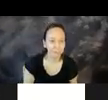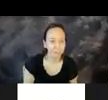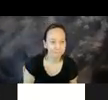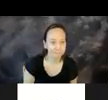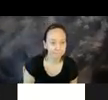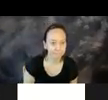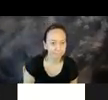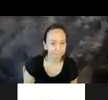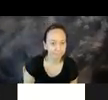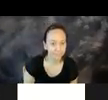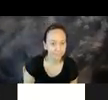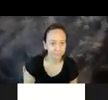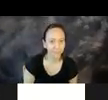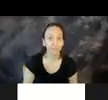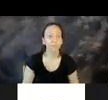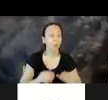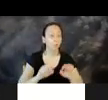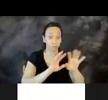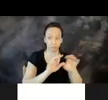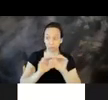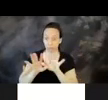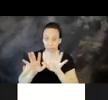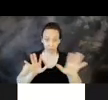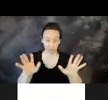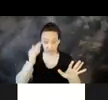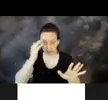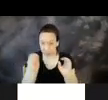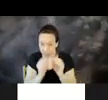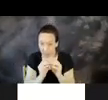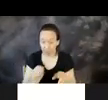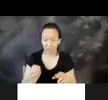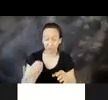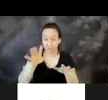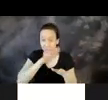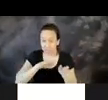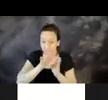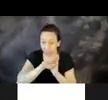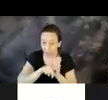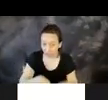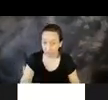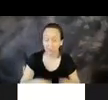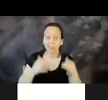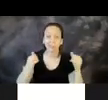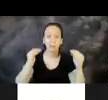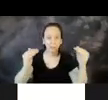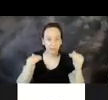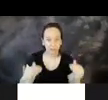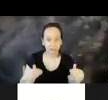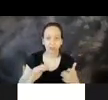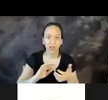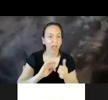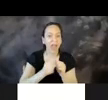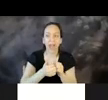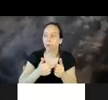now that you know a bit more about the devices we are deploying and the background on this project, we're going to get into the process for selecting